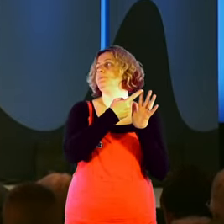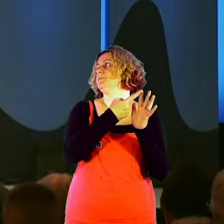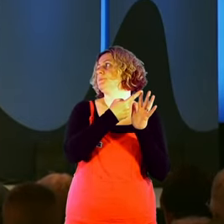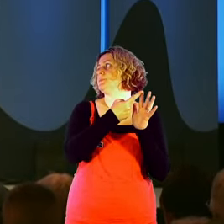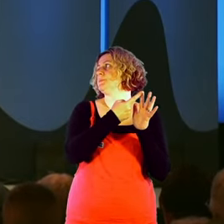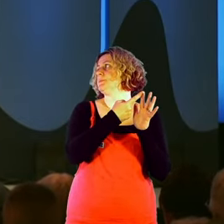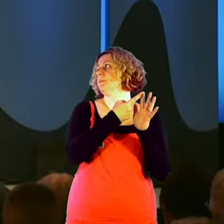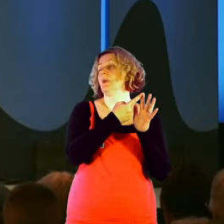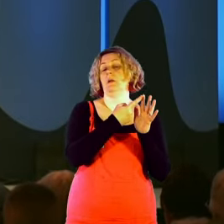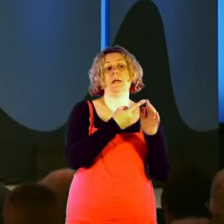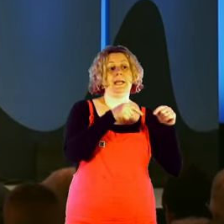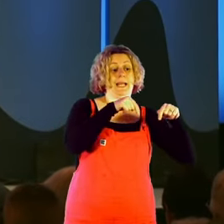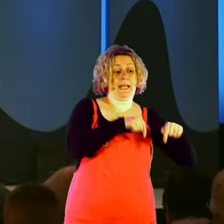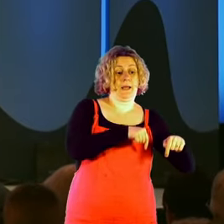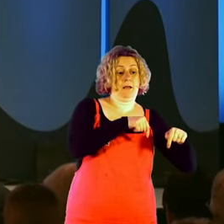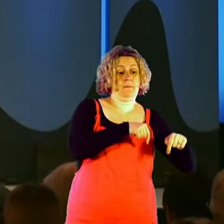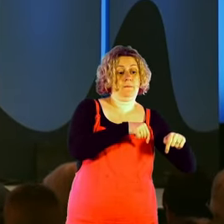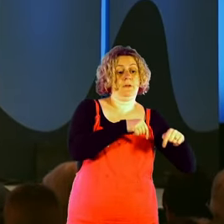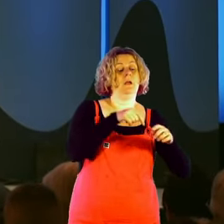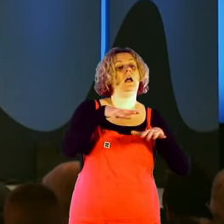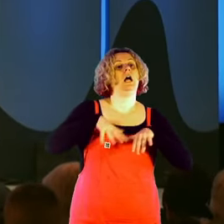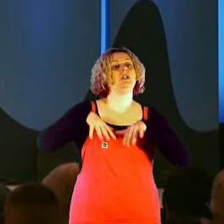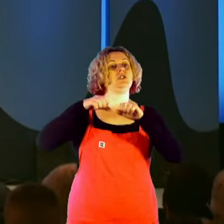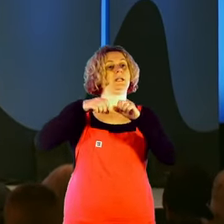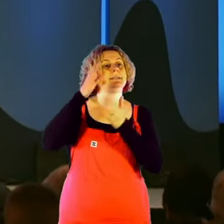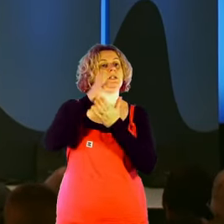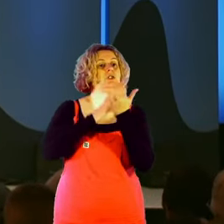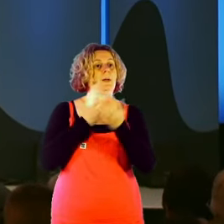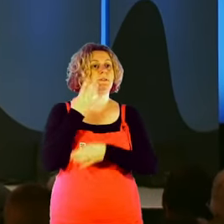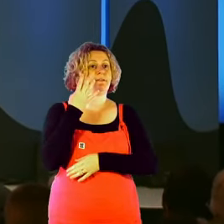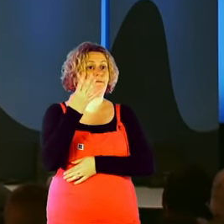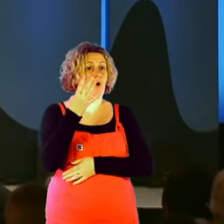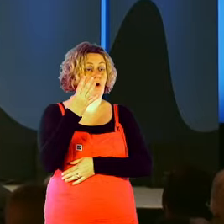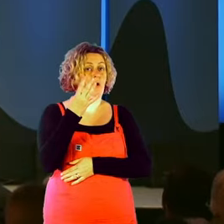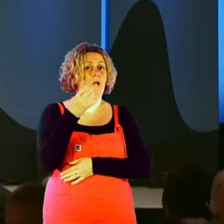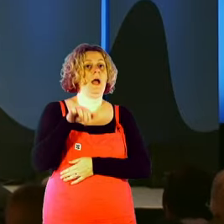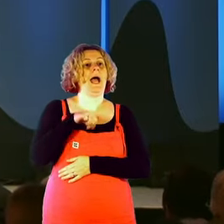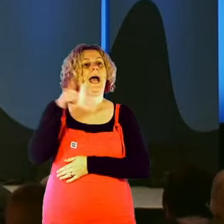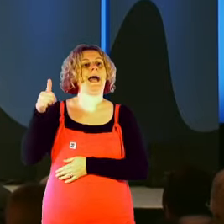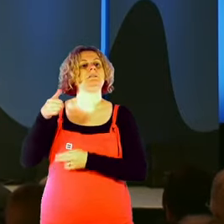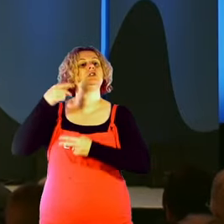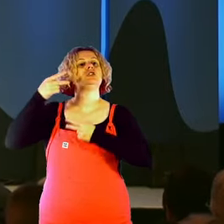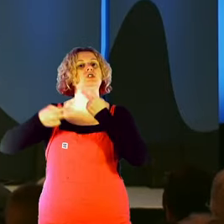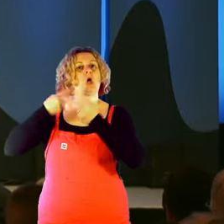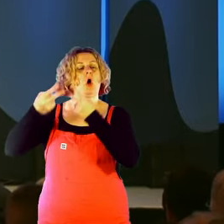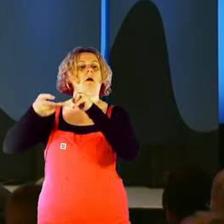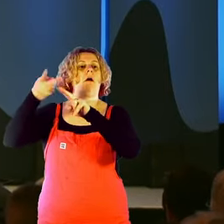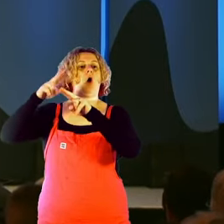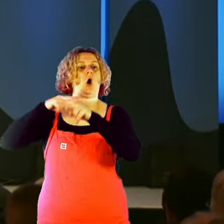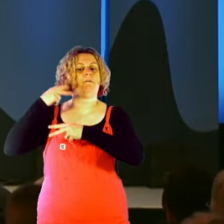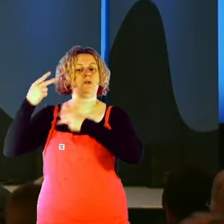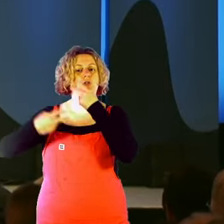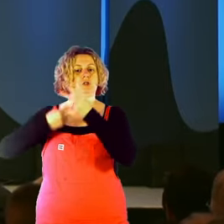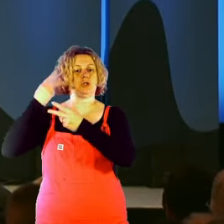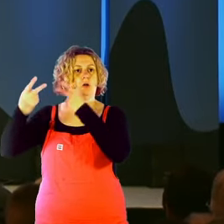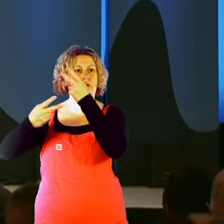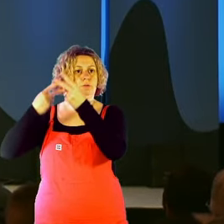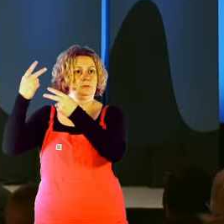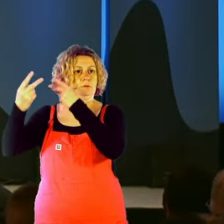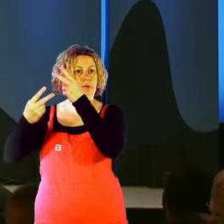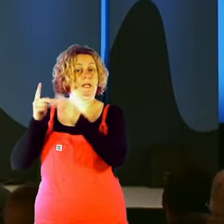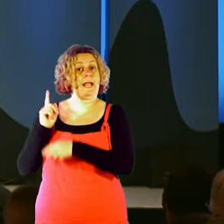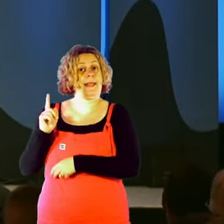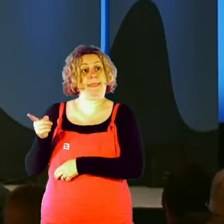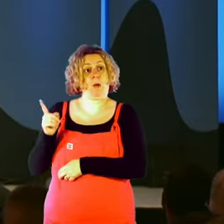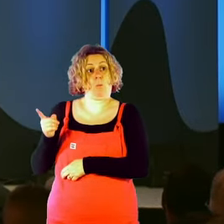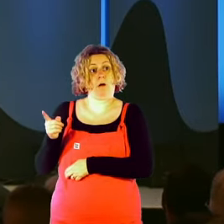Genesis chapter 4, verse 7, and in the Song of Songs, chapter 7, verse 10. In the Song of Songs, the desire is clearly positive